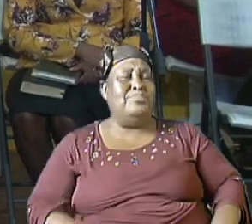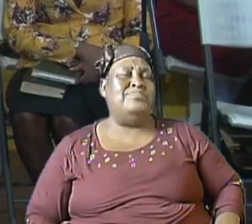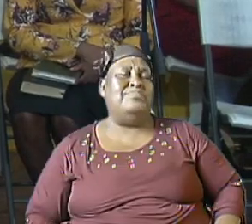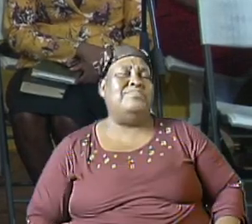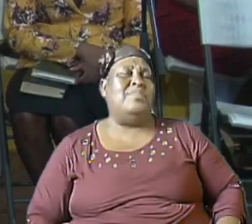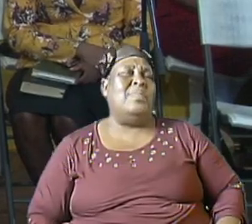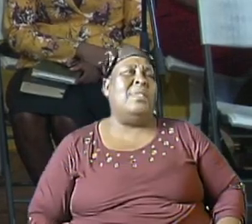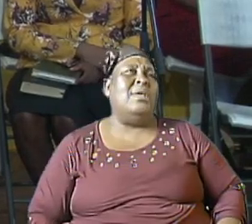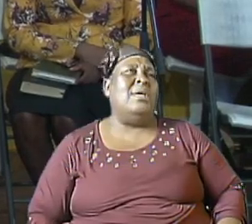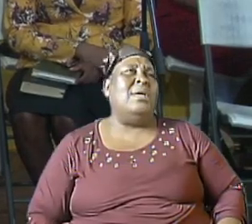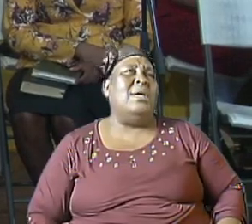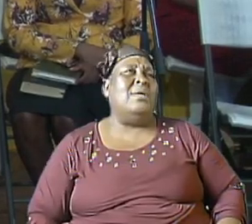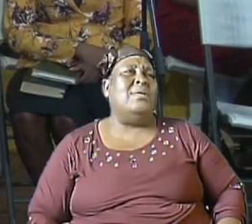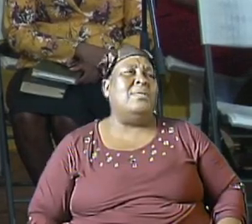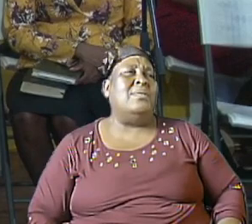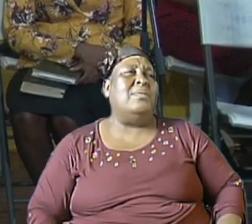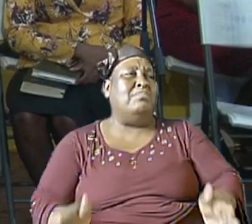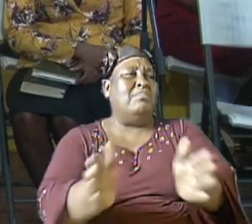Hallelujah.